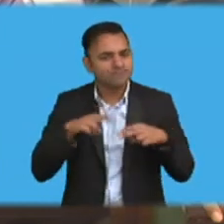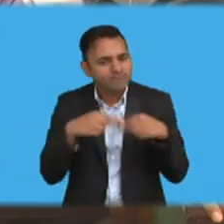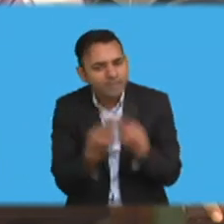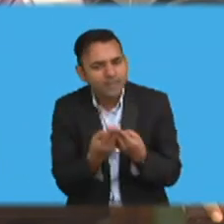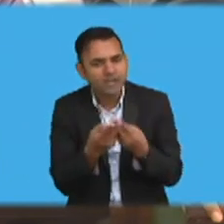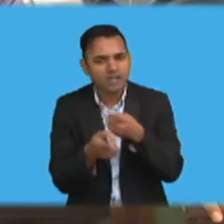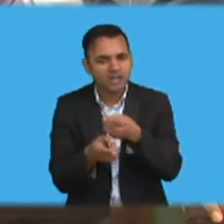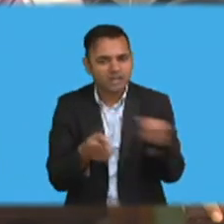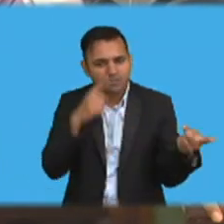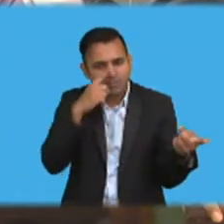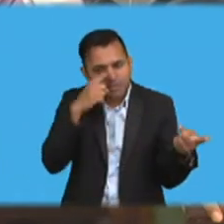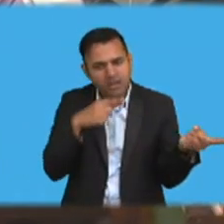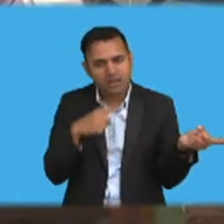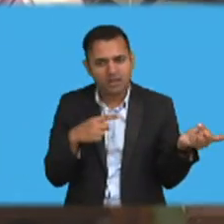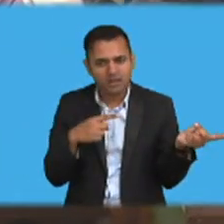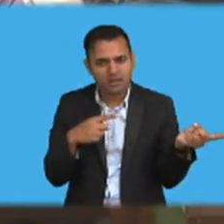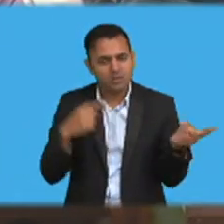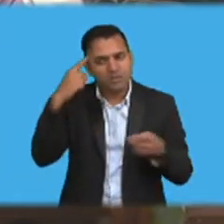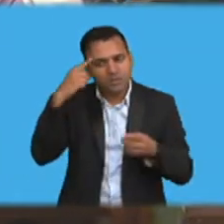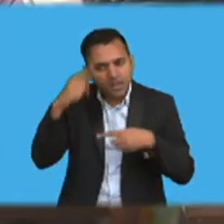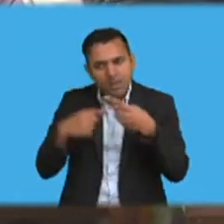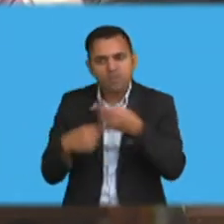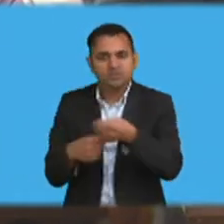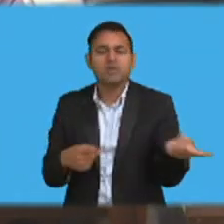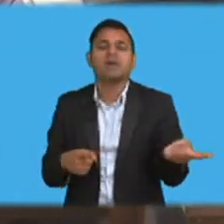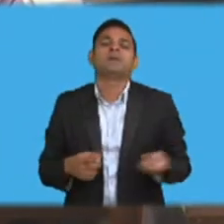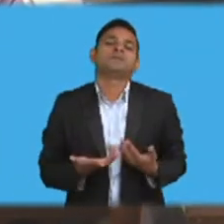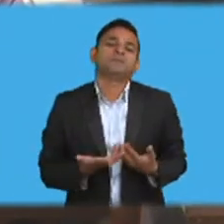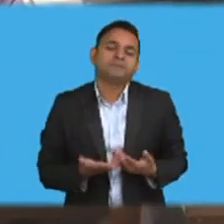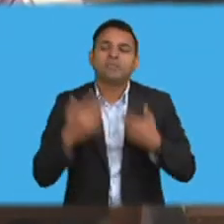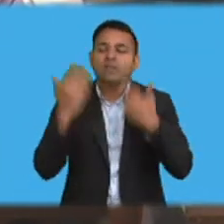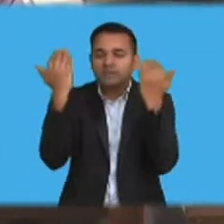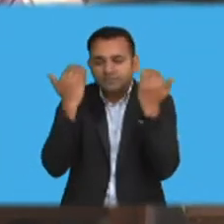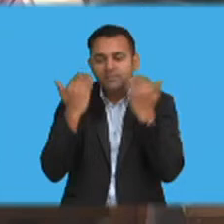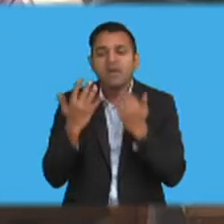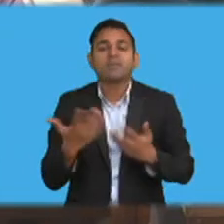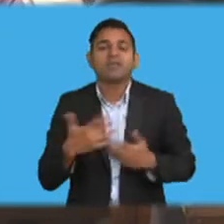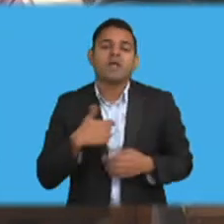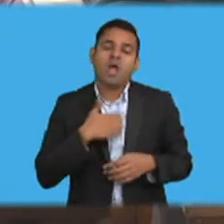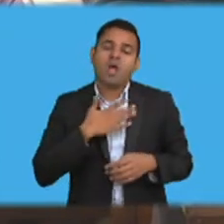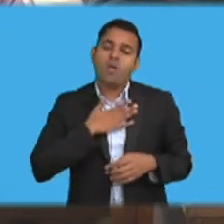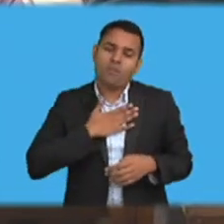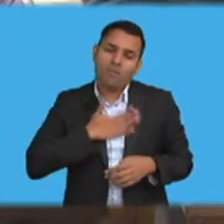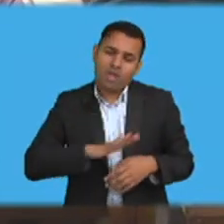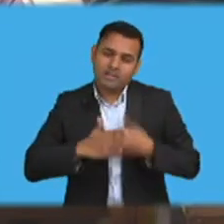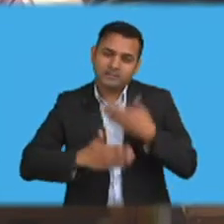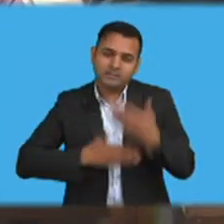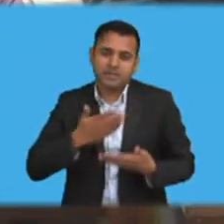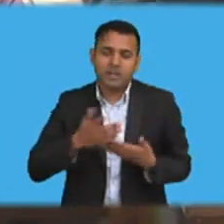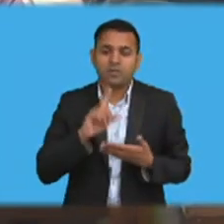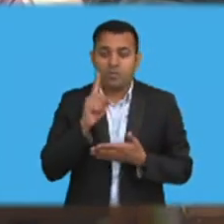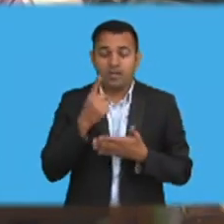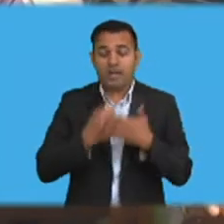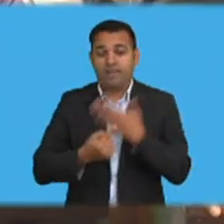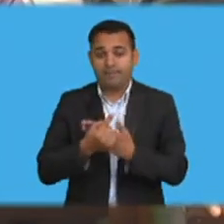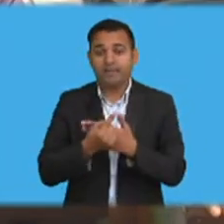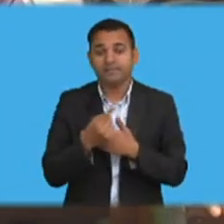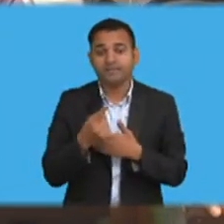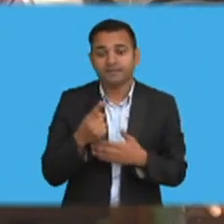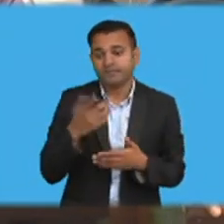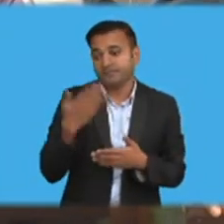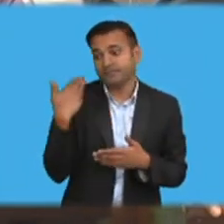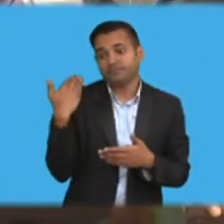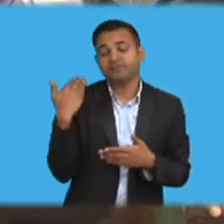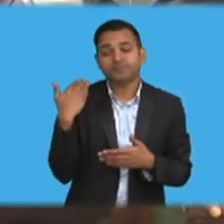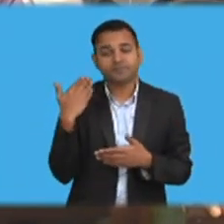ones. Madam Speaker, allow me to take us through the deliberate actions taken by our responders during